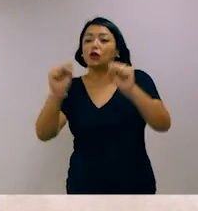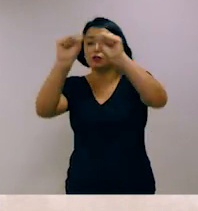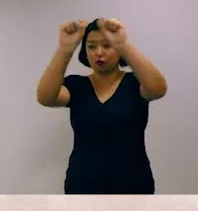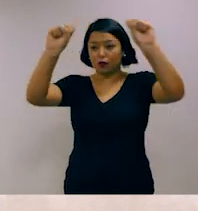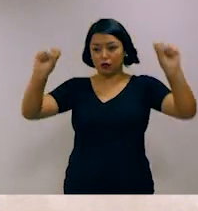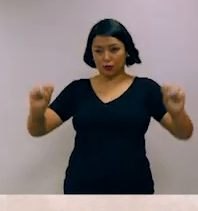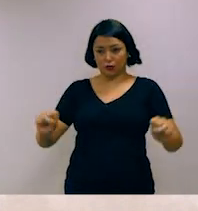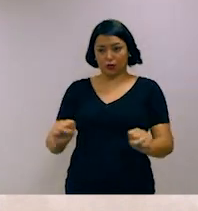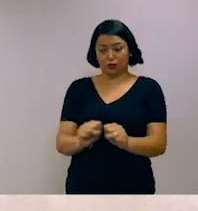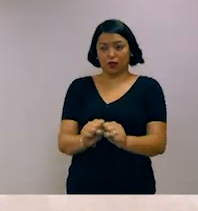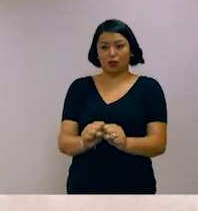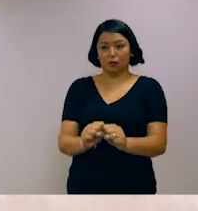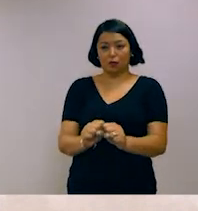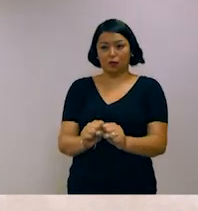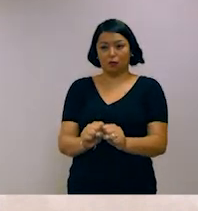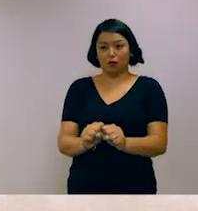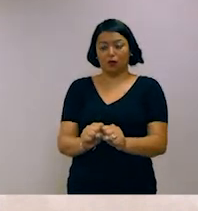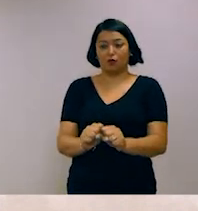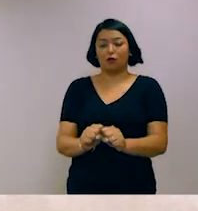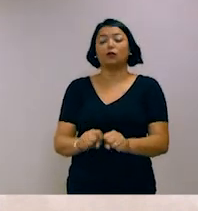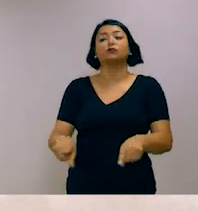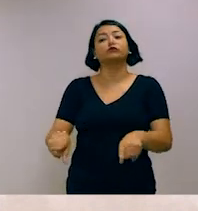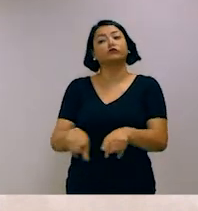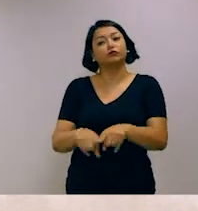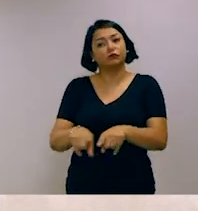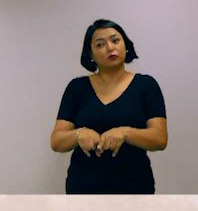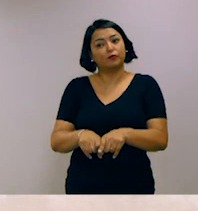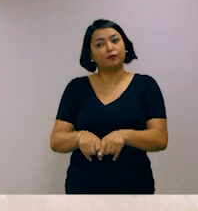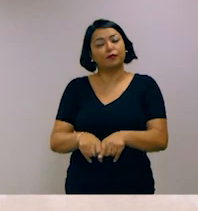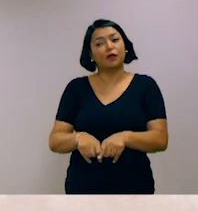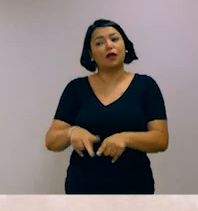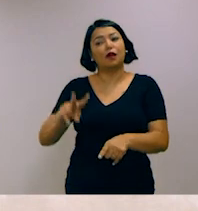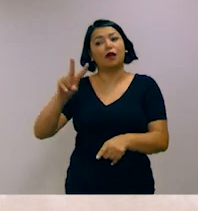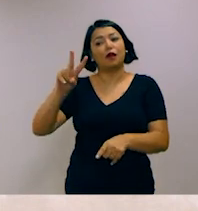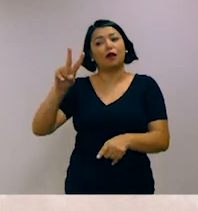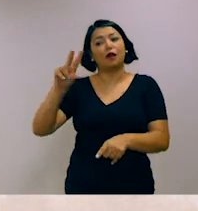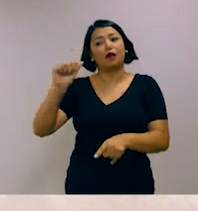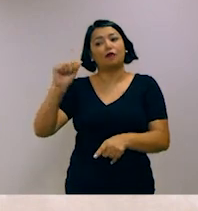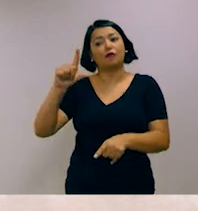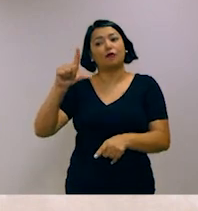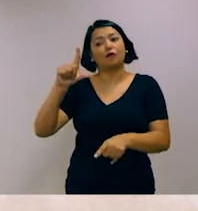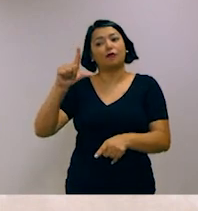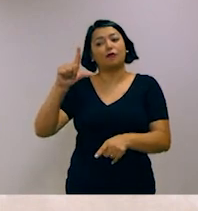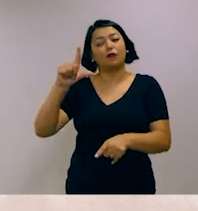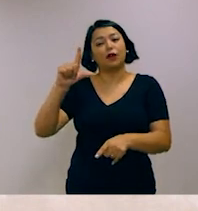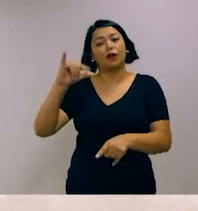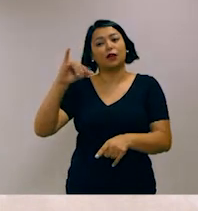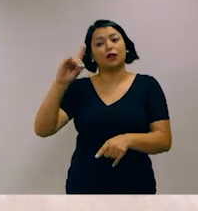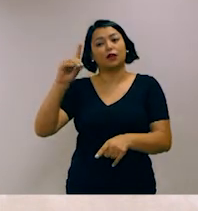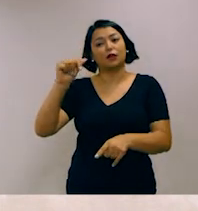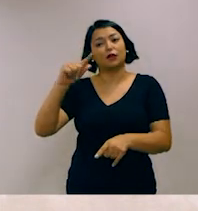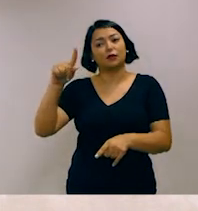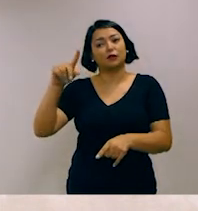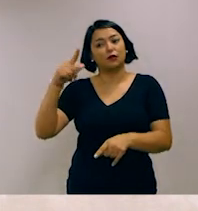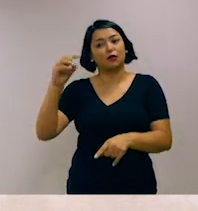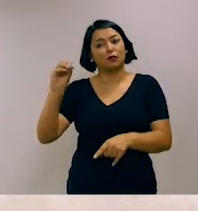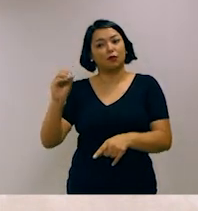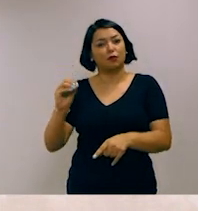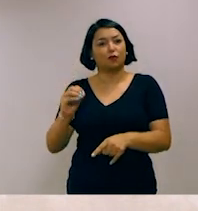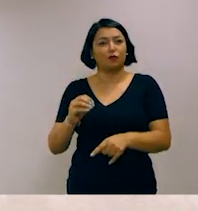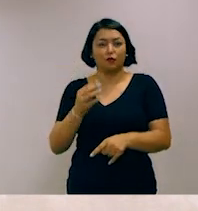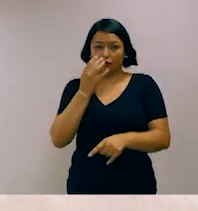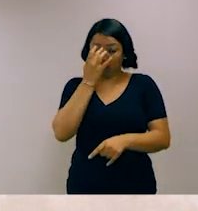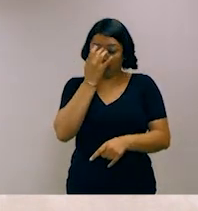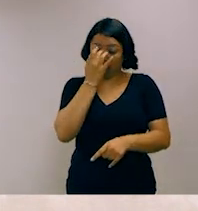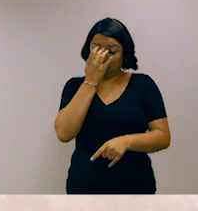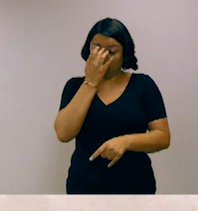errors found by the system. And you can also analyze the validations during the testing phase. Which were the tests carried out?